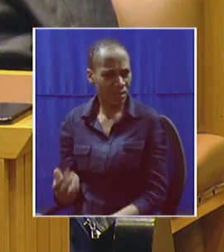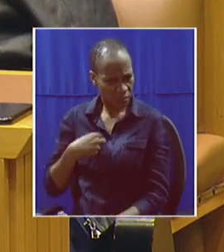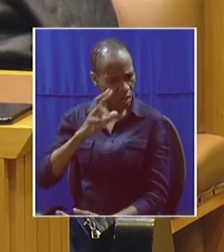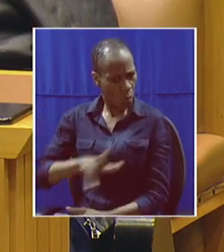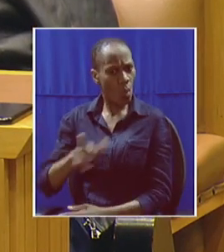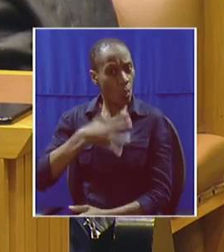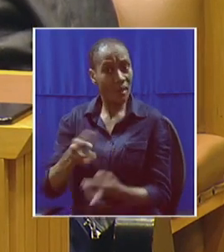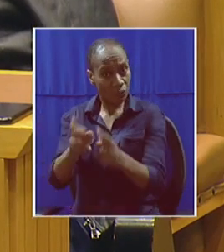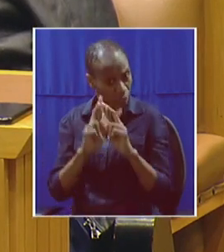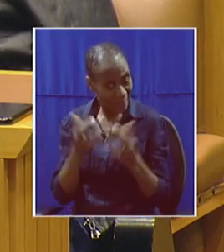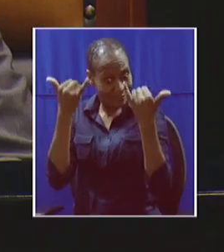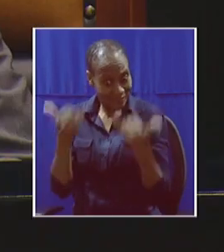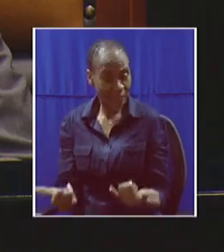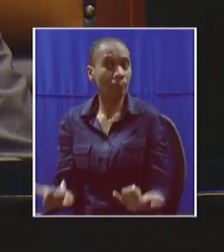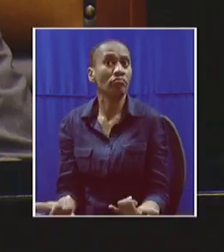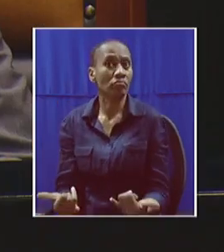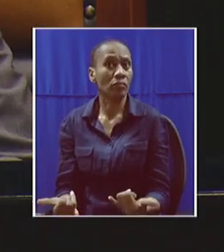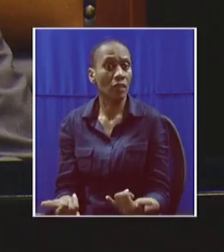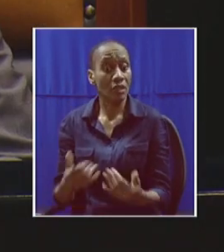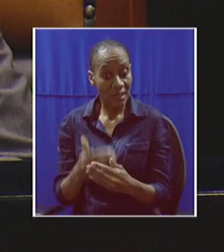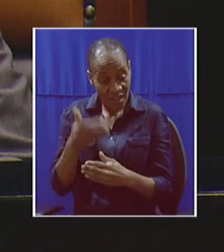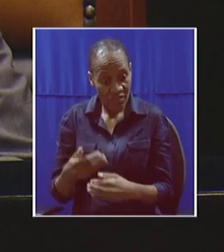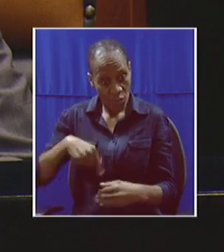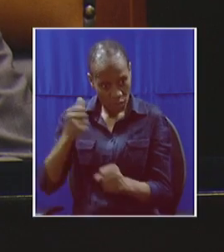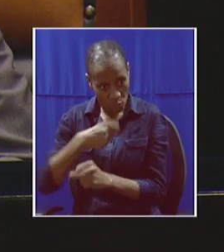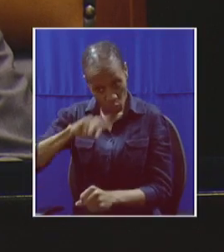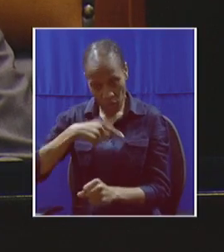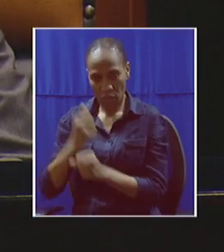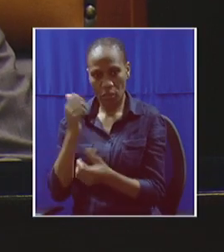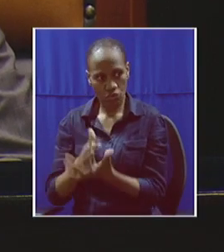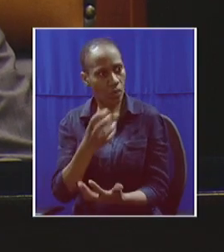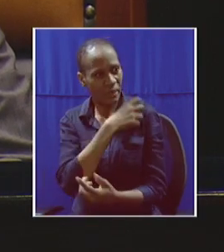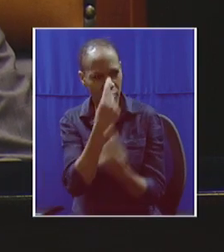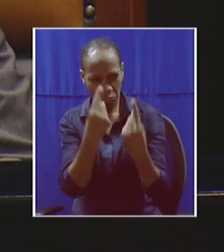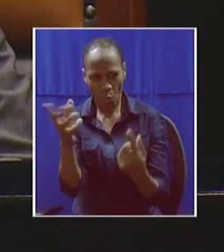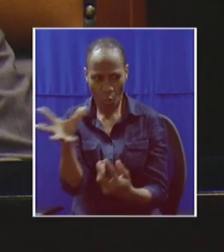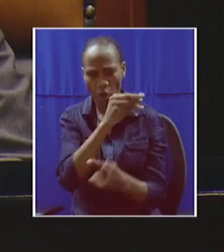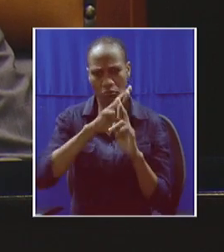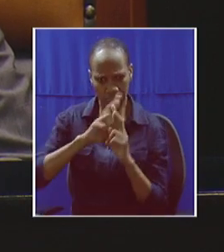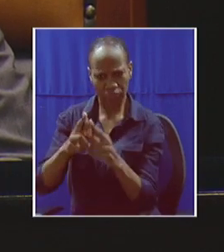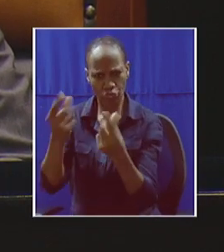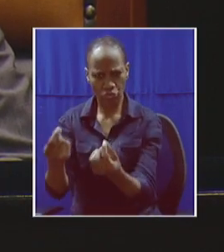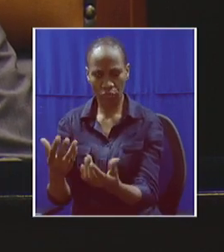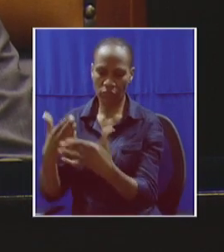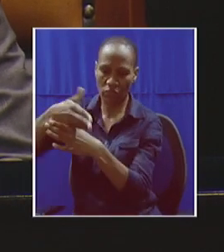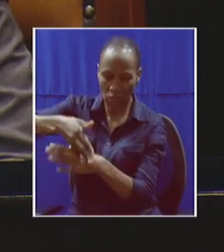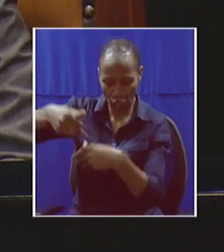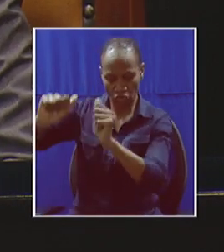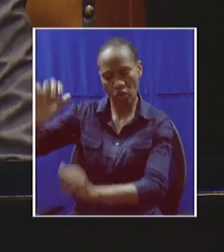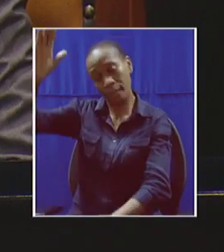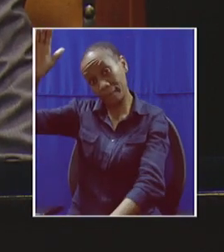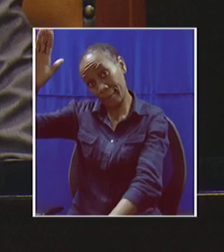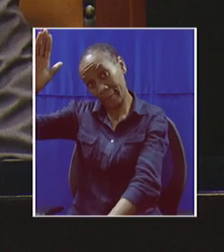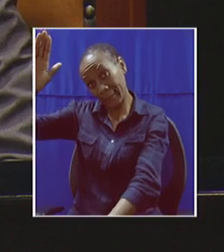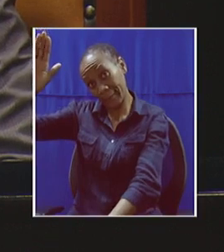responses now so that we're able to hold their accountable thank you honorable order honorable members honorable house chair no